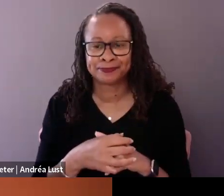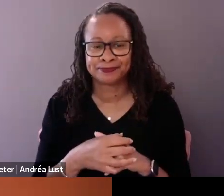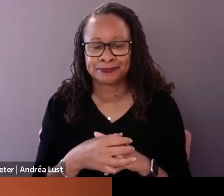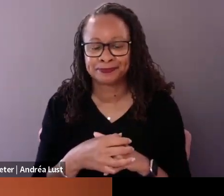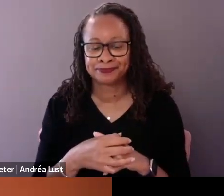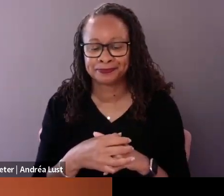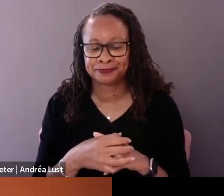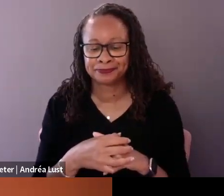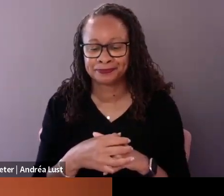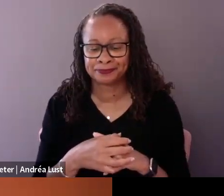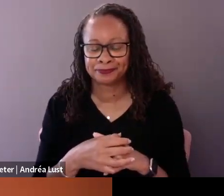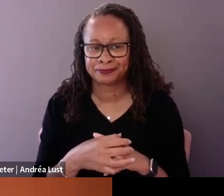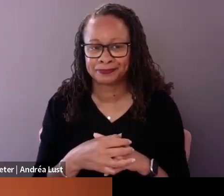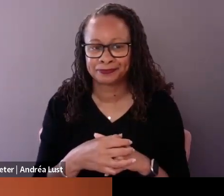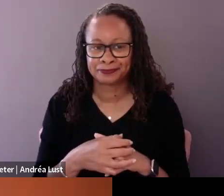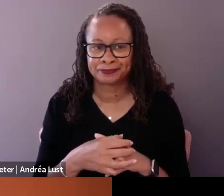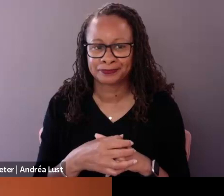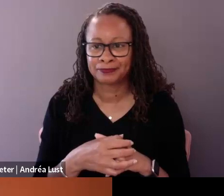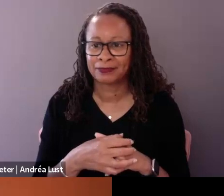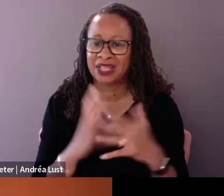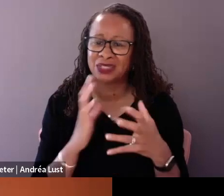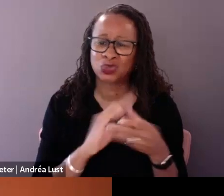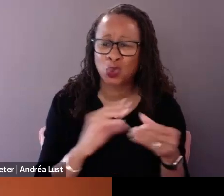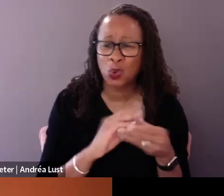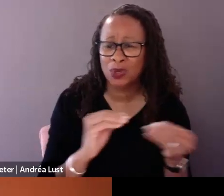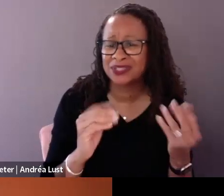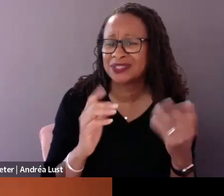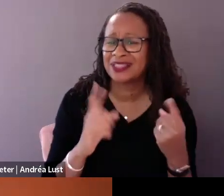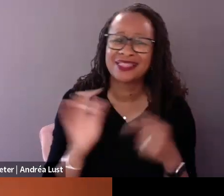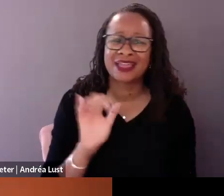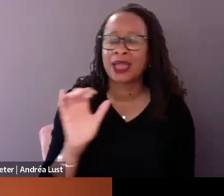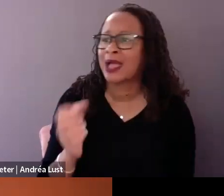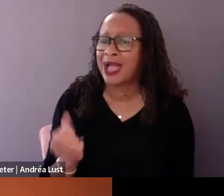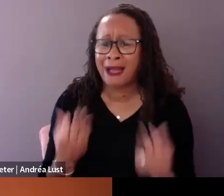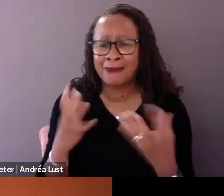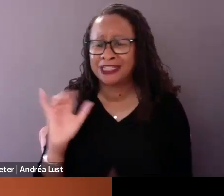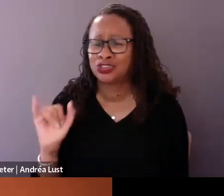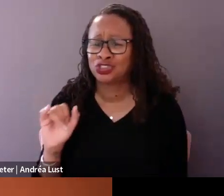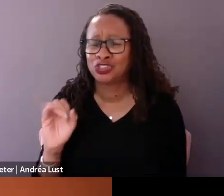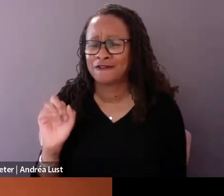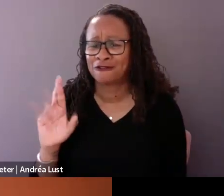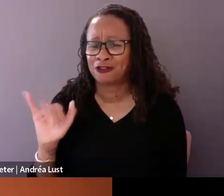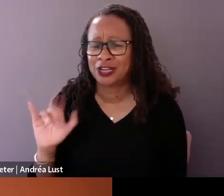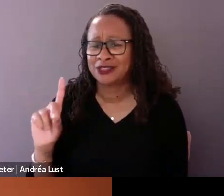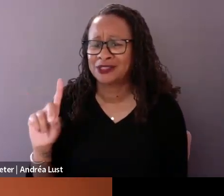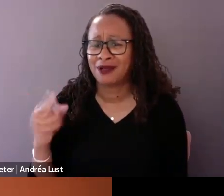these stories. Like, I don't know how many Jeffrey Dahmer projects have been made, but many.